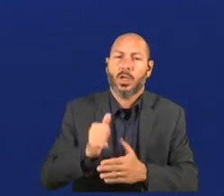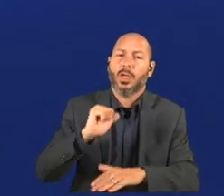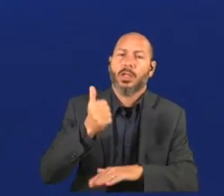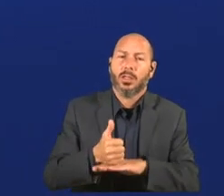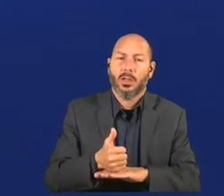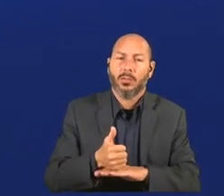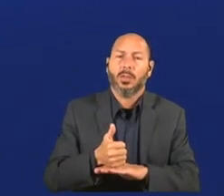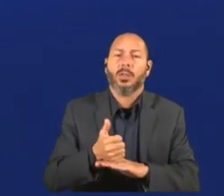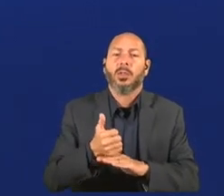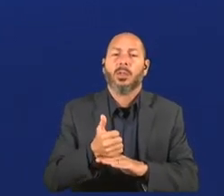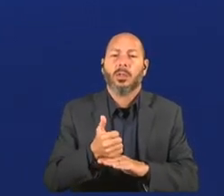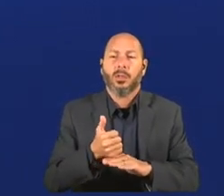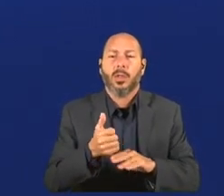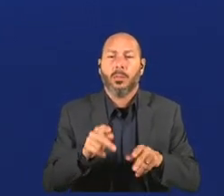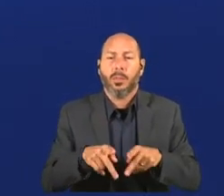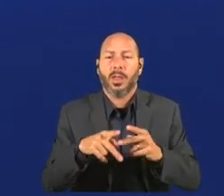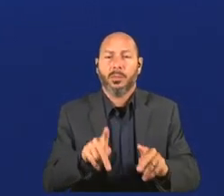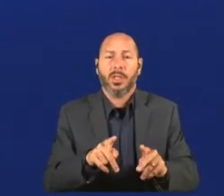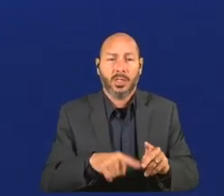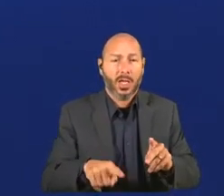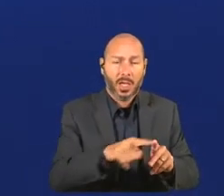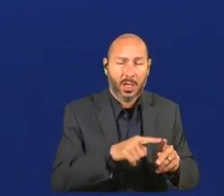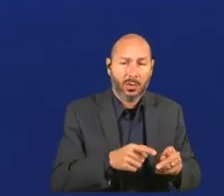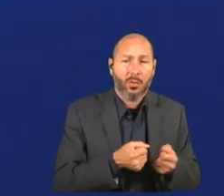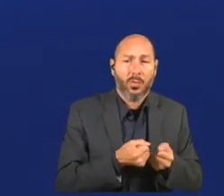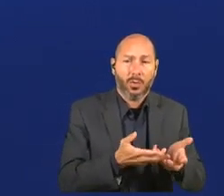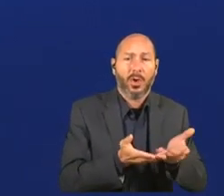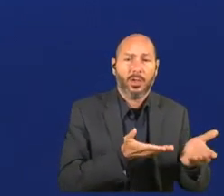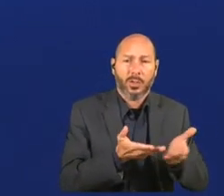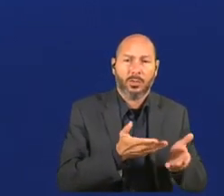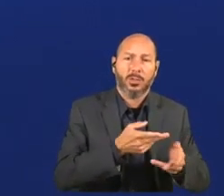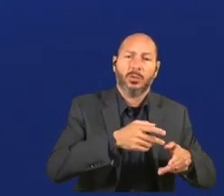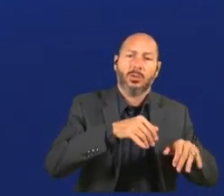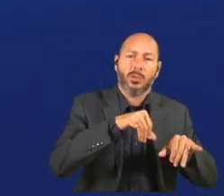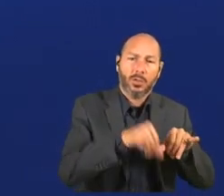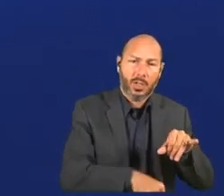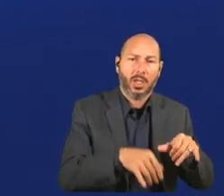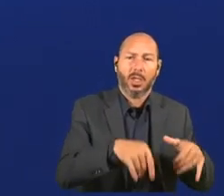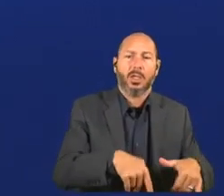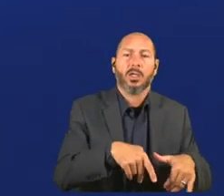the providers in the island. We looked at the data and we also, of the